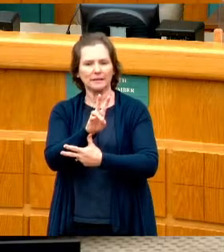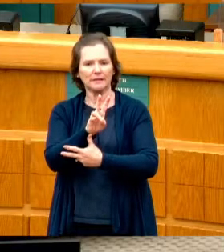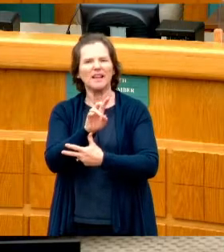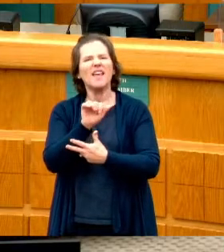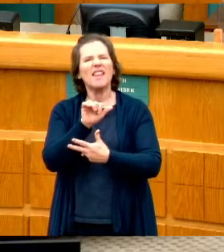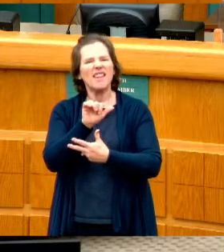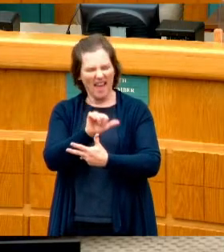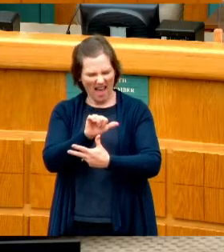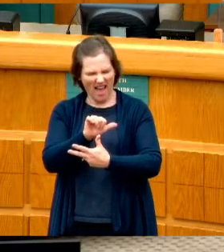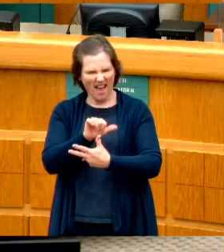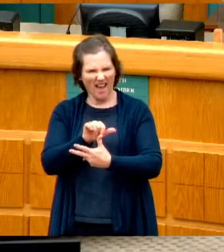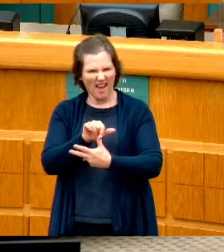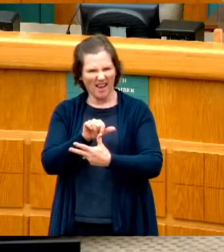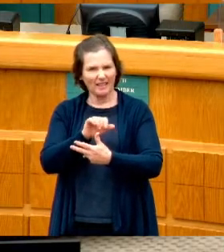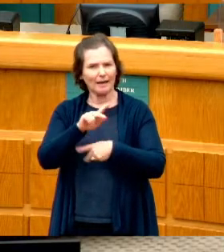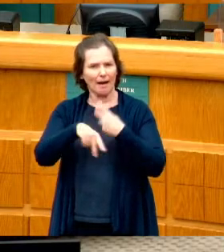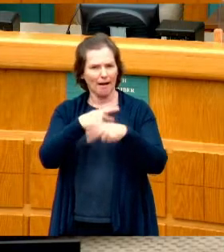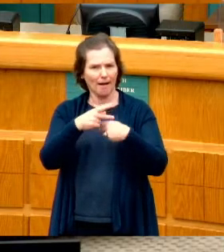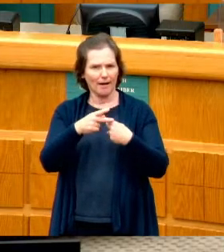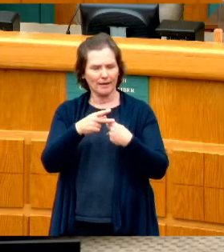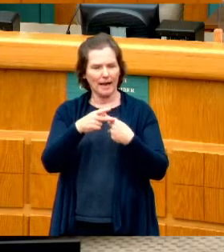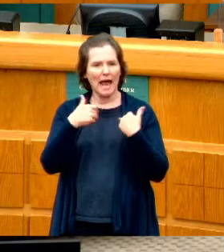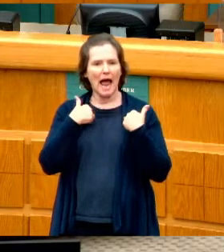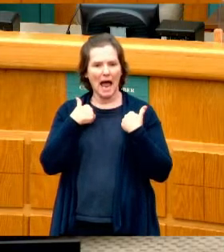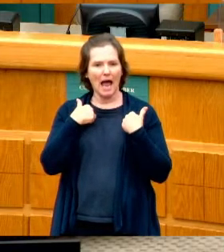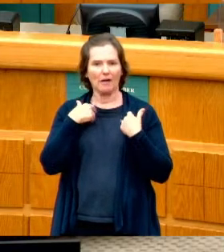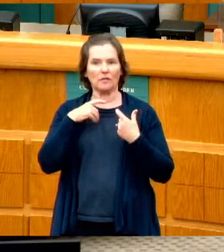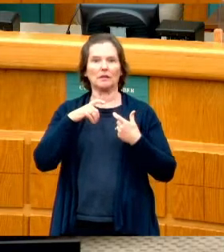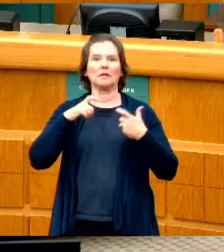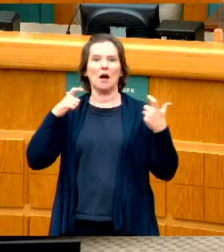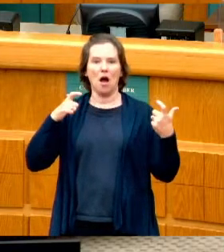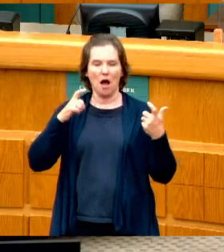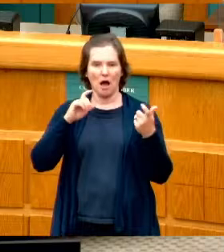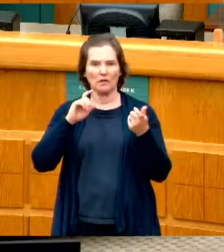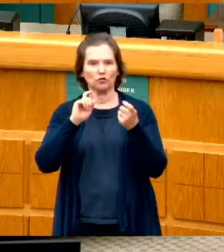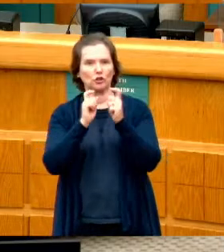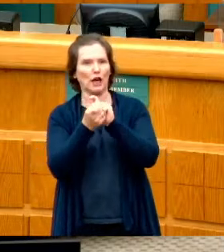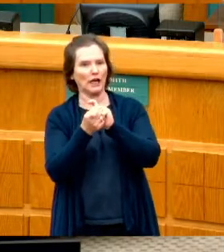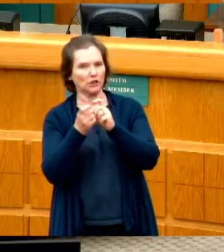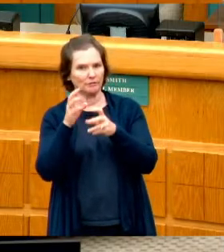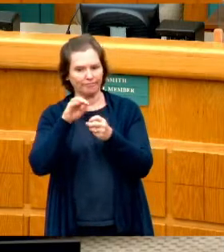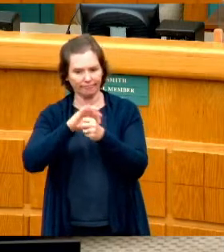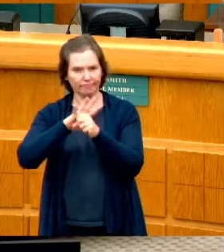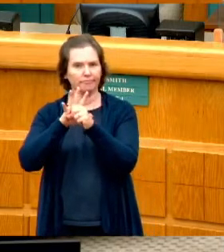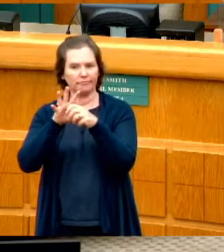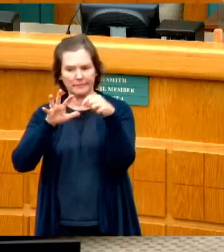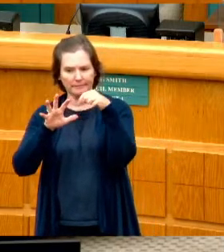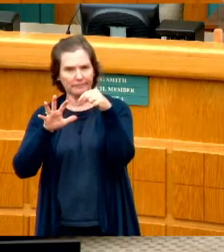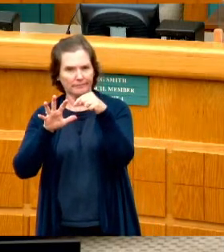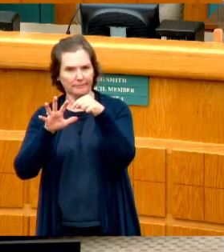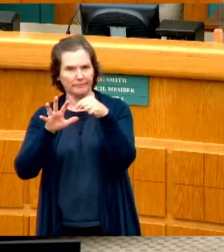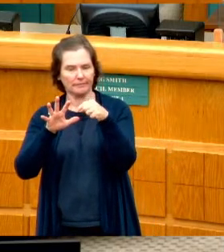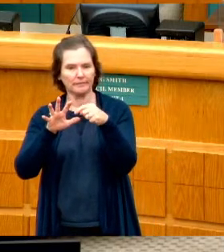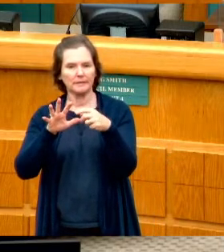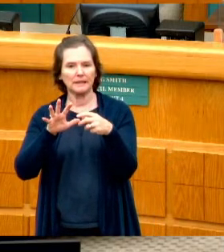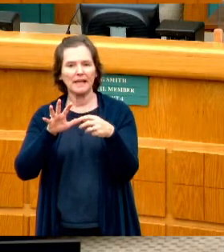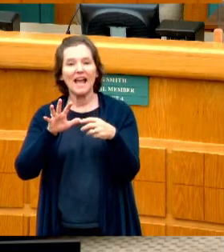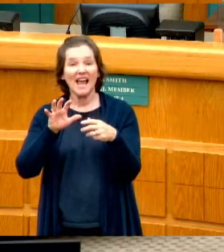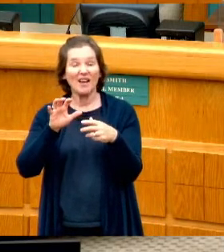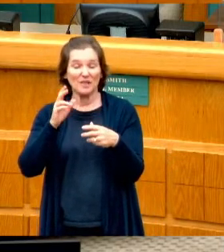a large number of mutations and has since been detected around the world, including the United